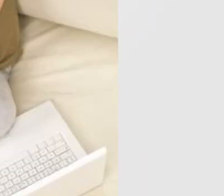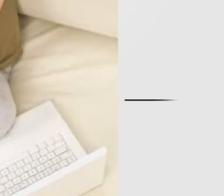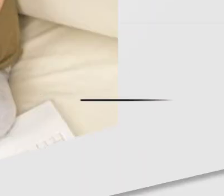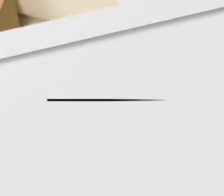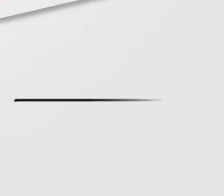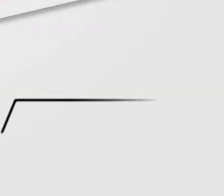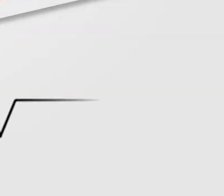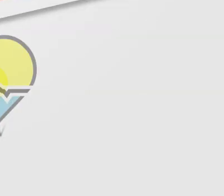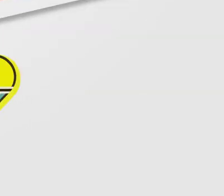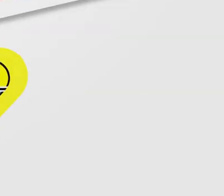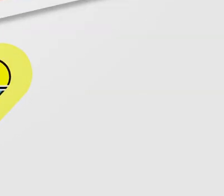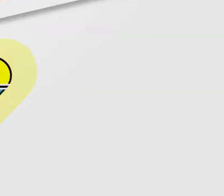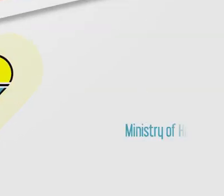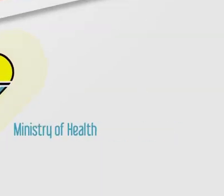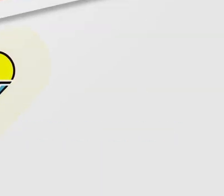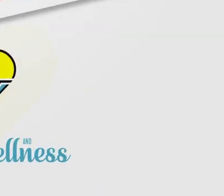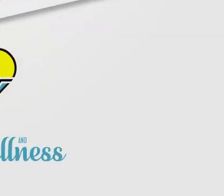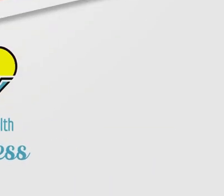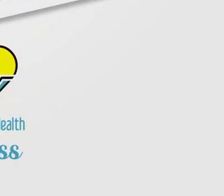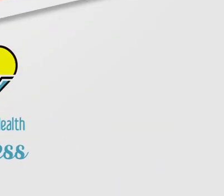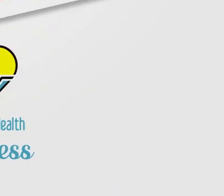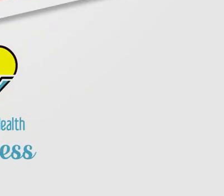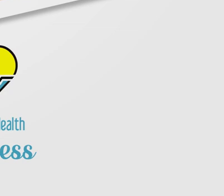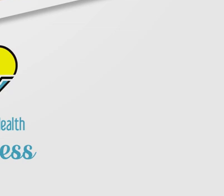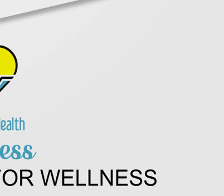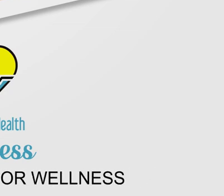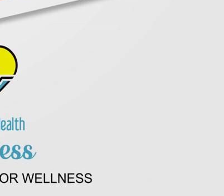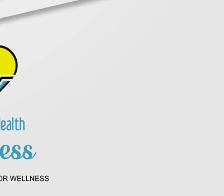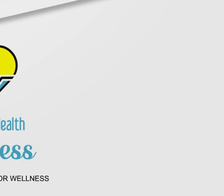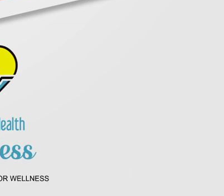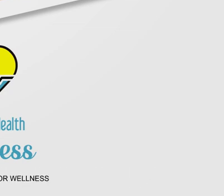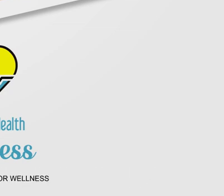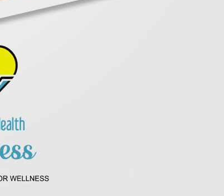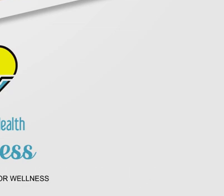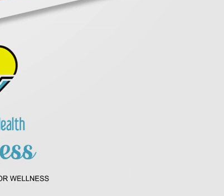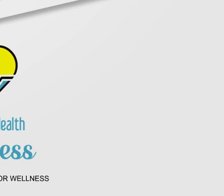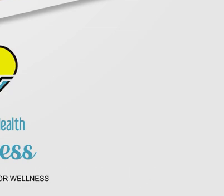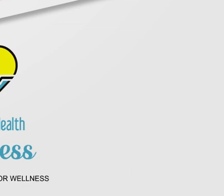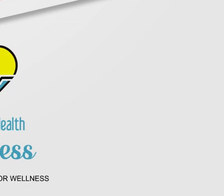coronavirus. This message was brought to you by the Bureau of Health Education of the Ministry of Health and Wellness.